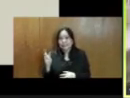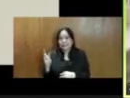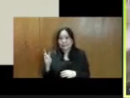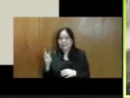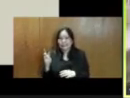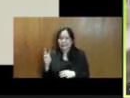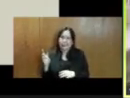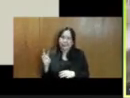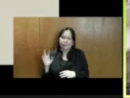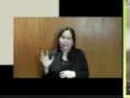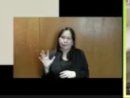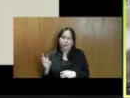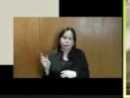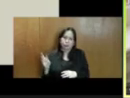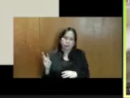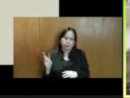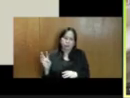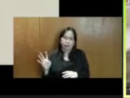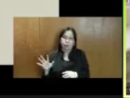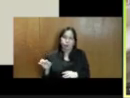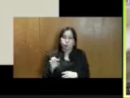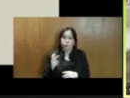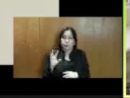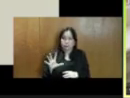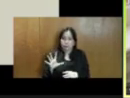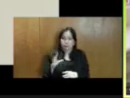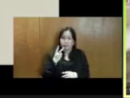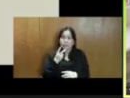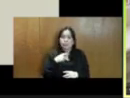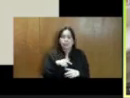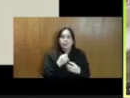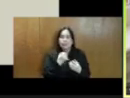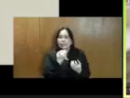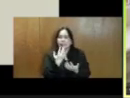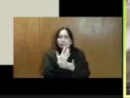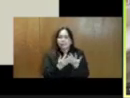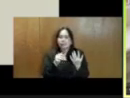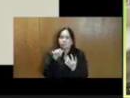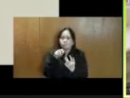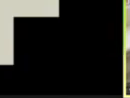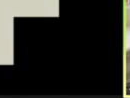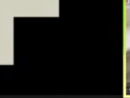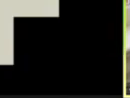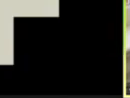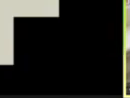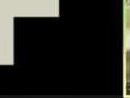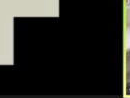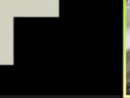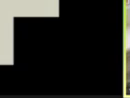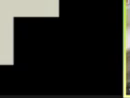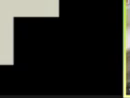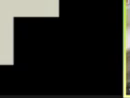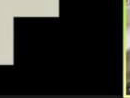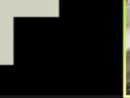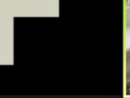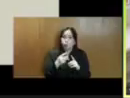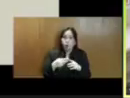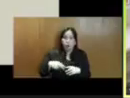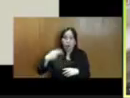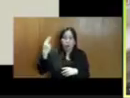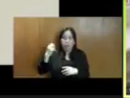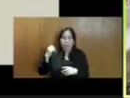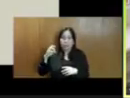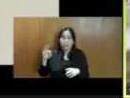of transitions. So if you were to actually look at this by just the number of transitions that are happening, it is significantly higher for workers